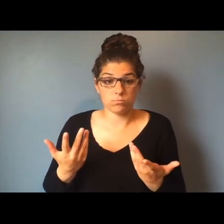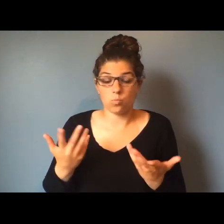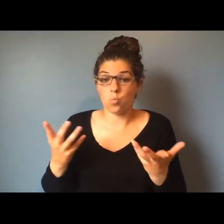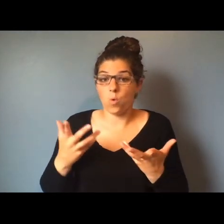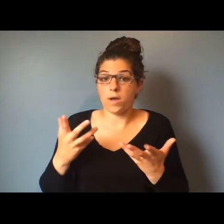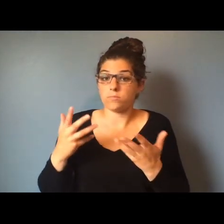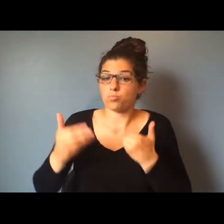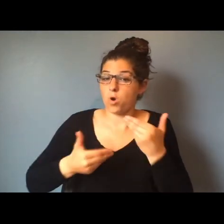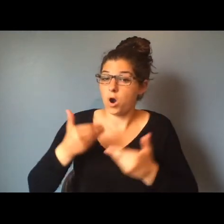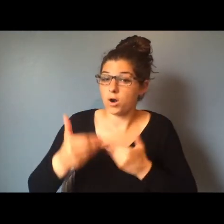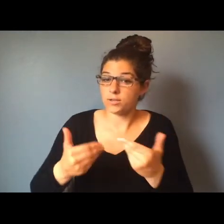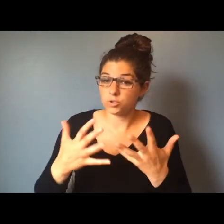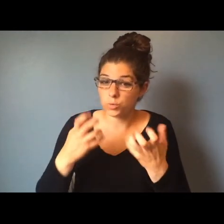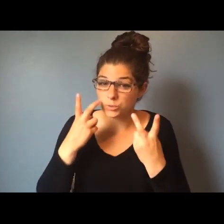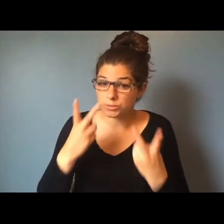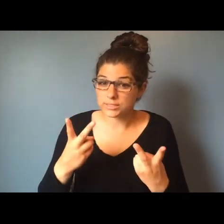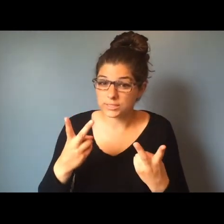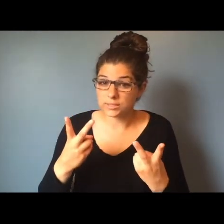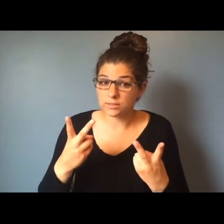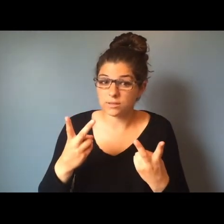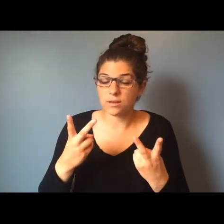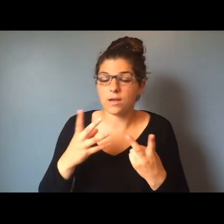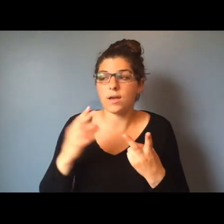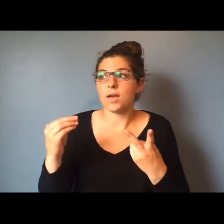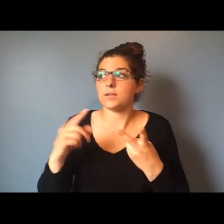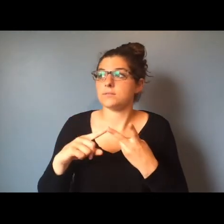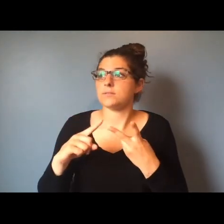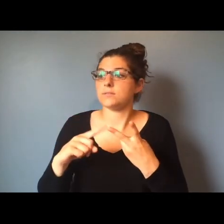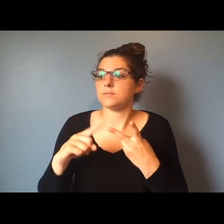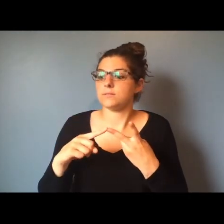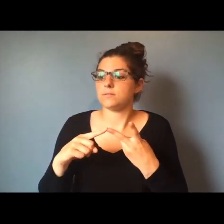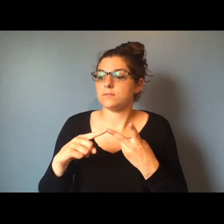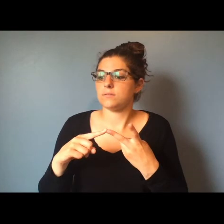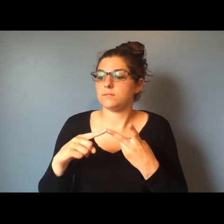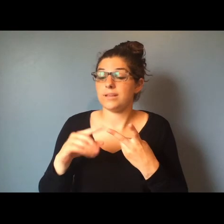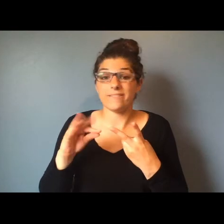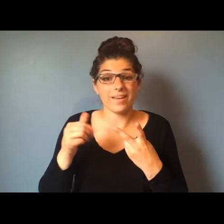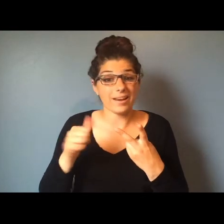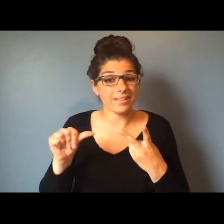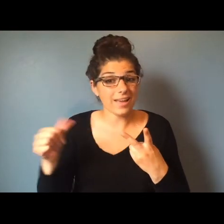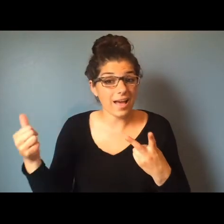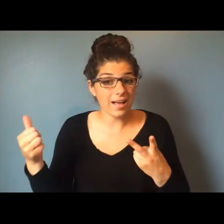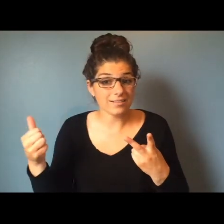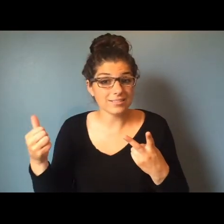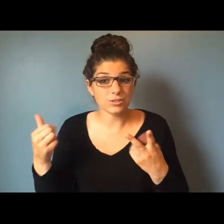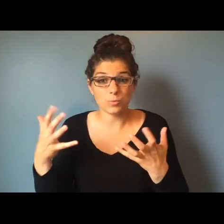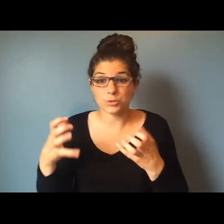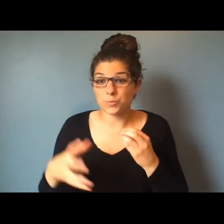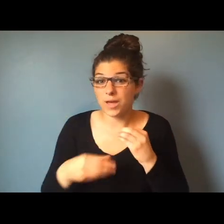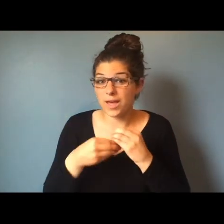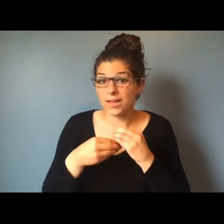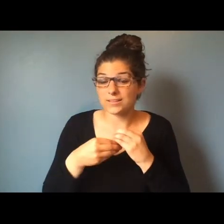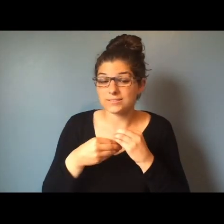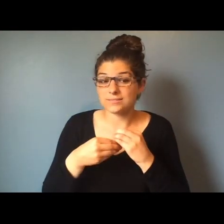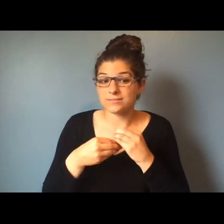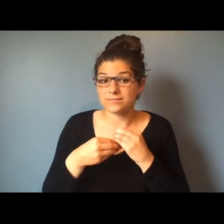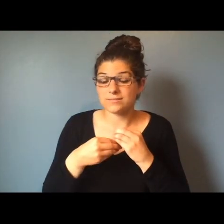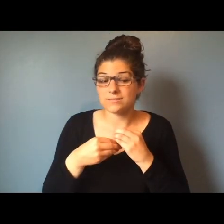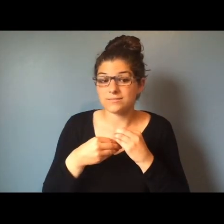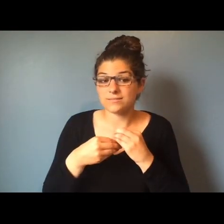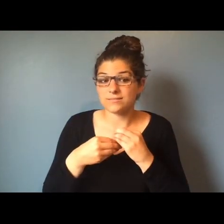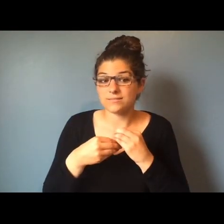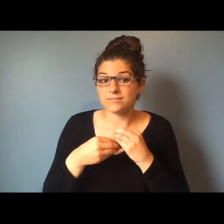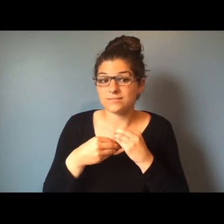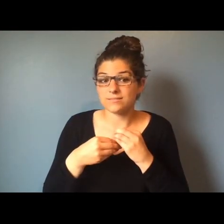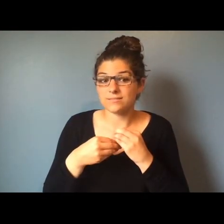What progress would you like to be seen? And then if there's anything else that you guys would like to add on